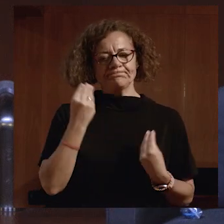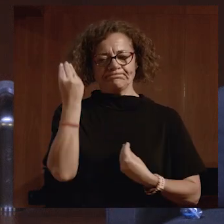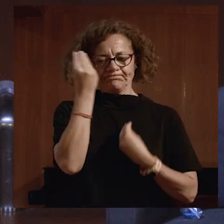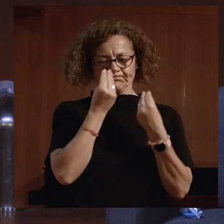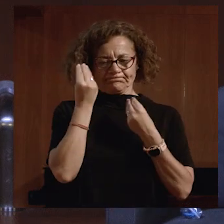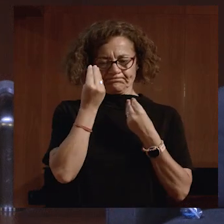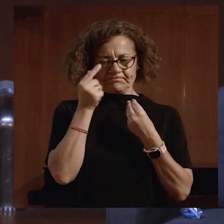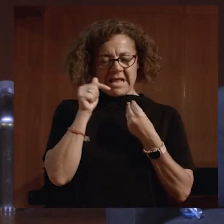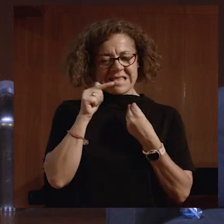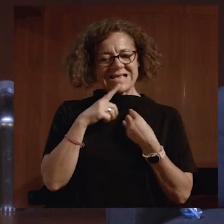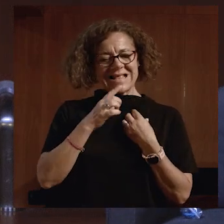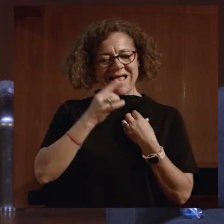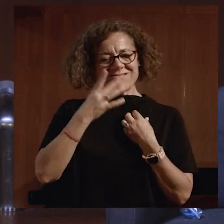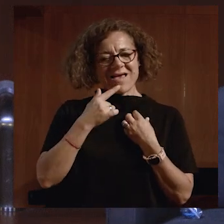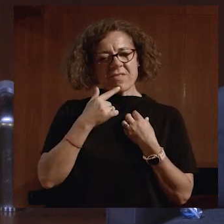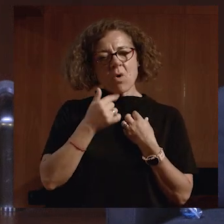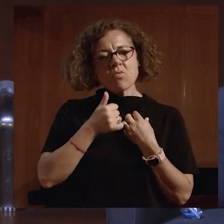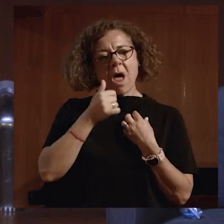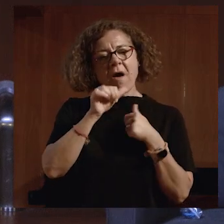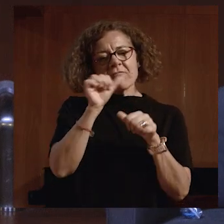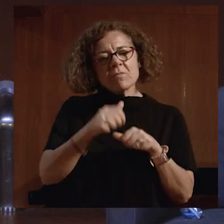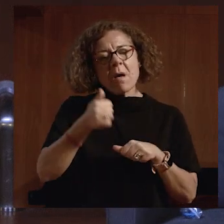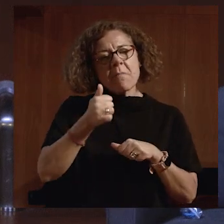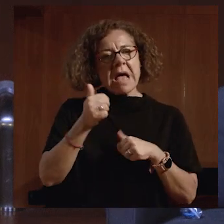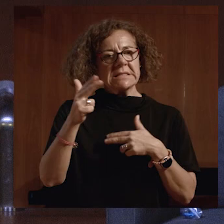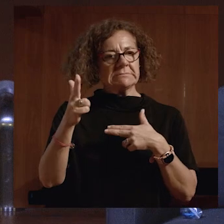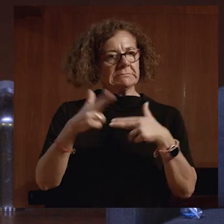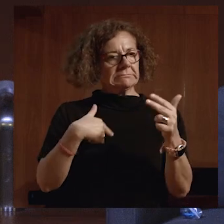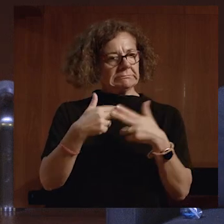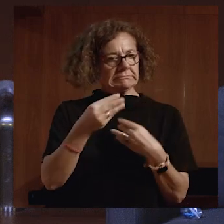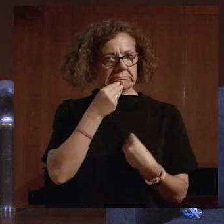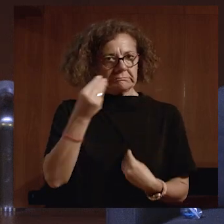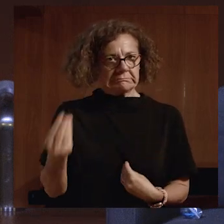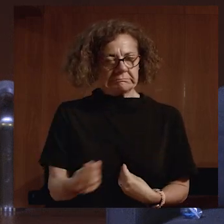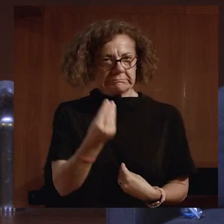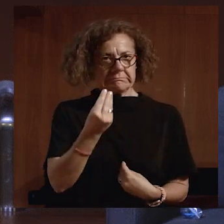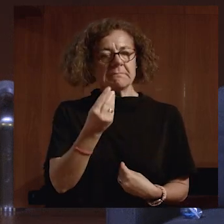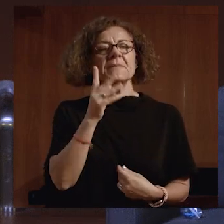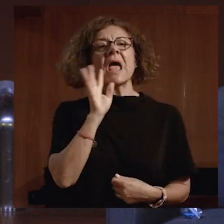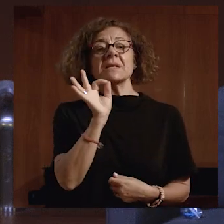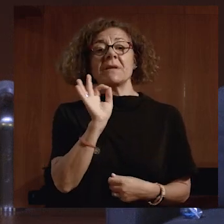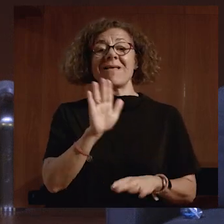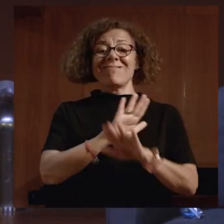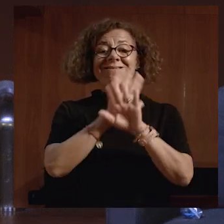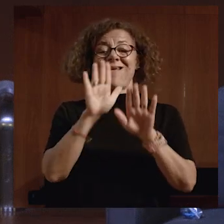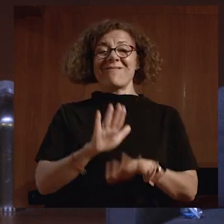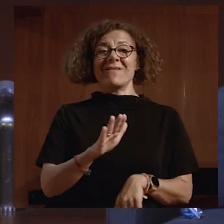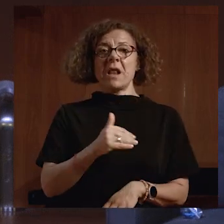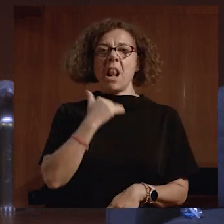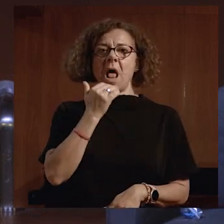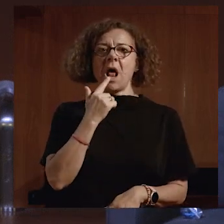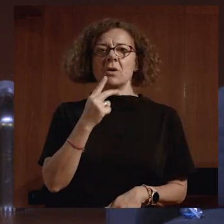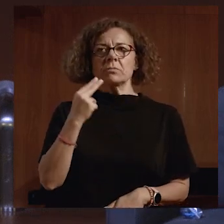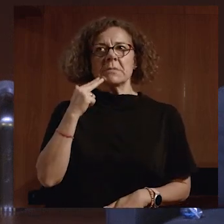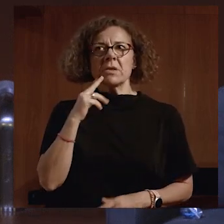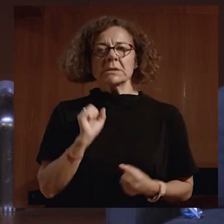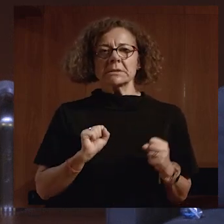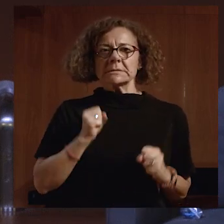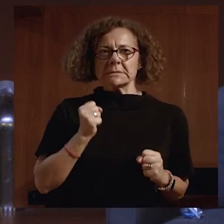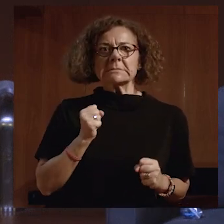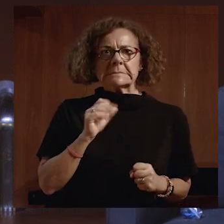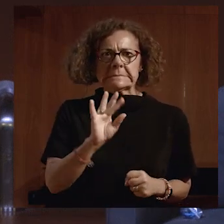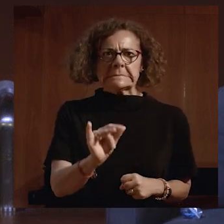direction? In the end, that little moment of panic, though it could feel like panic, disguised as panic, I think it's a